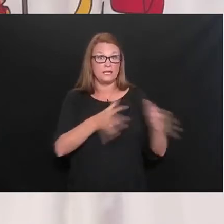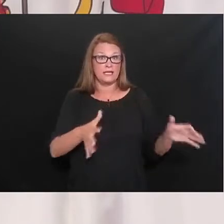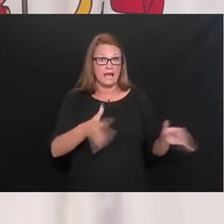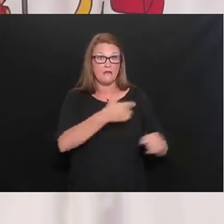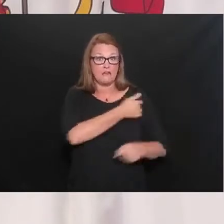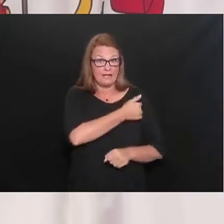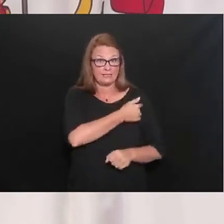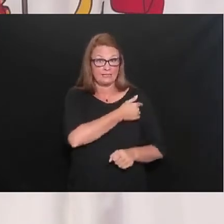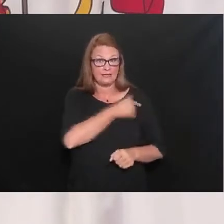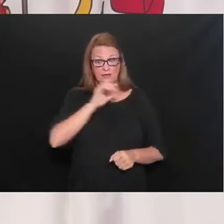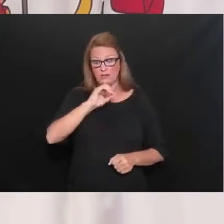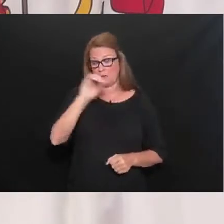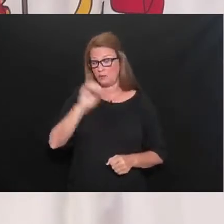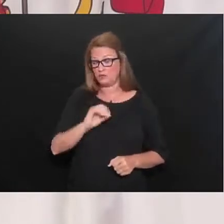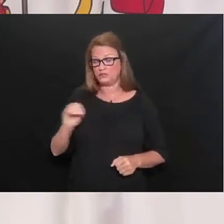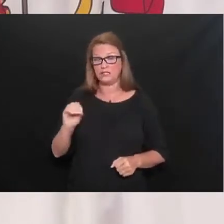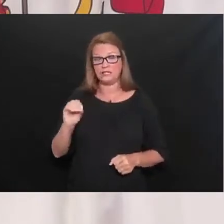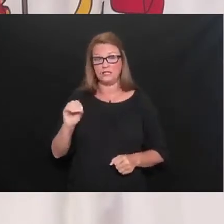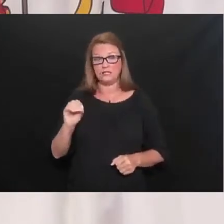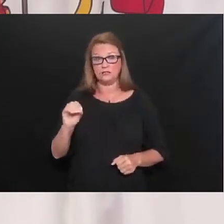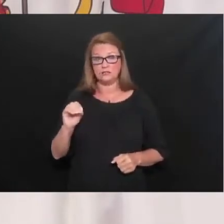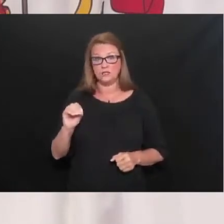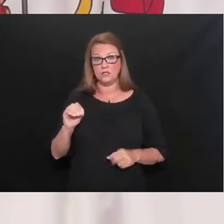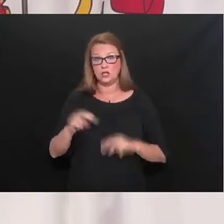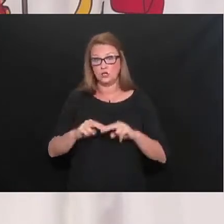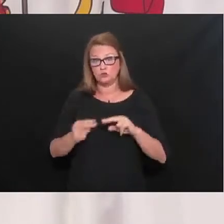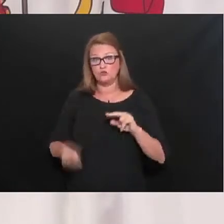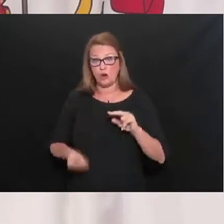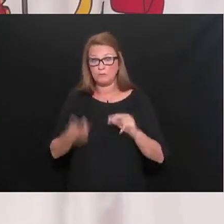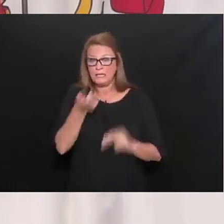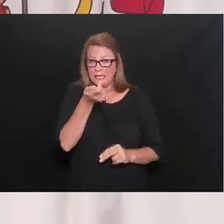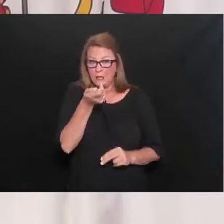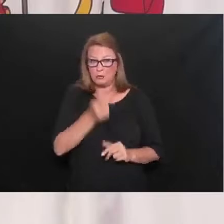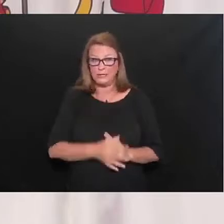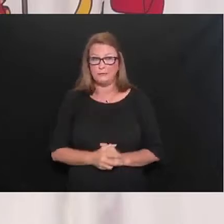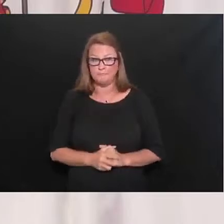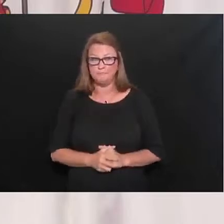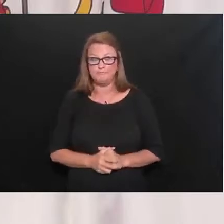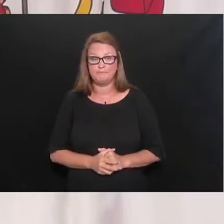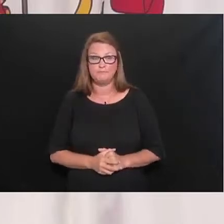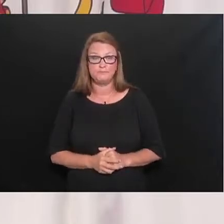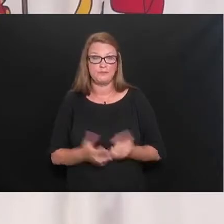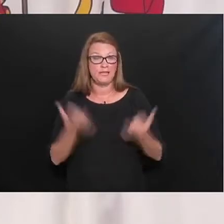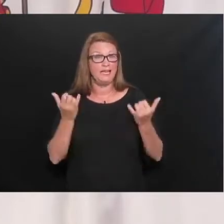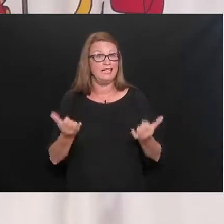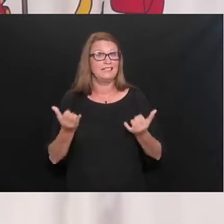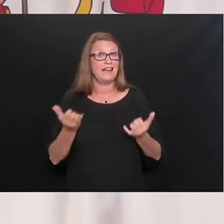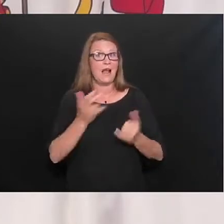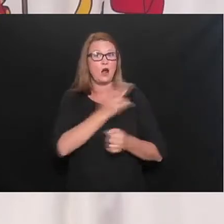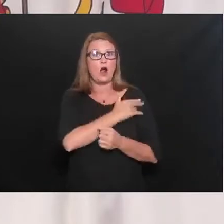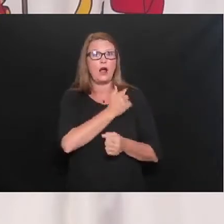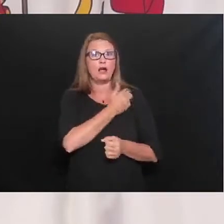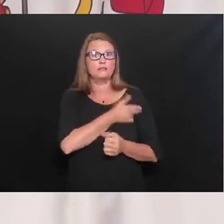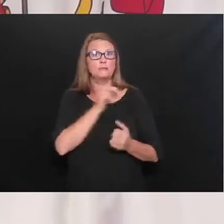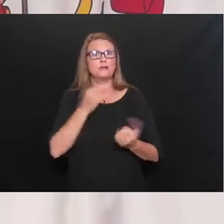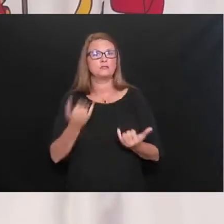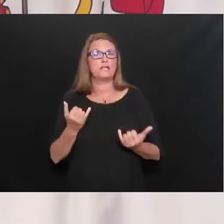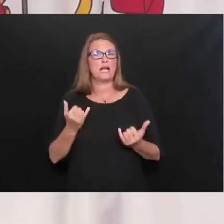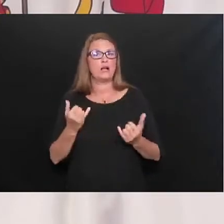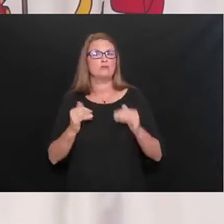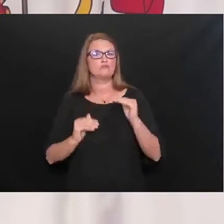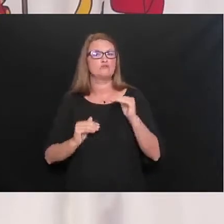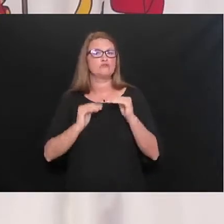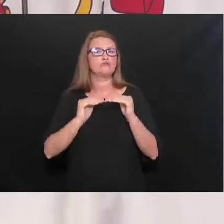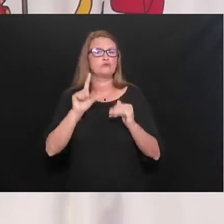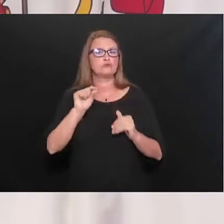The percentage of those dropped just a little teeny bit. Now in our hospitals, we're approaching 20%